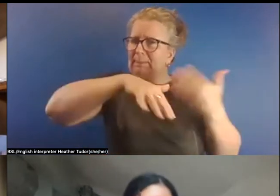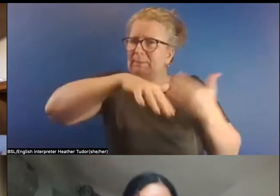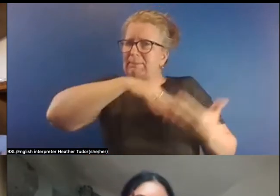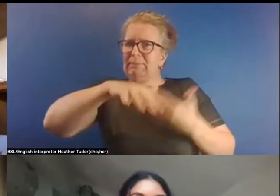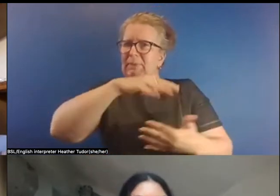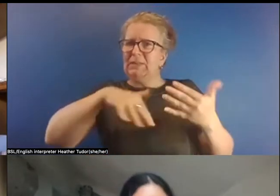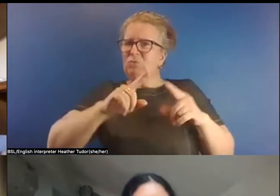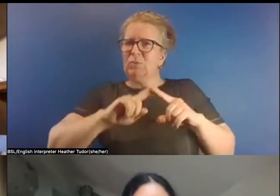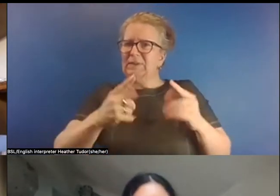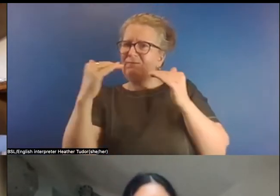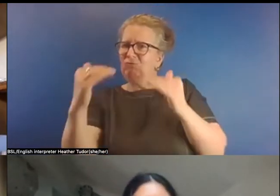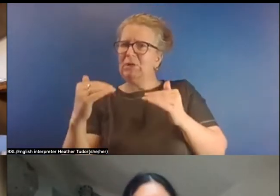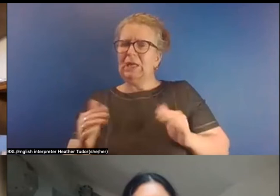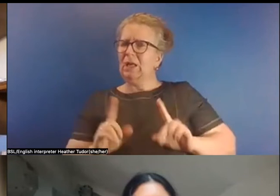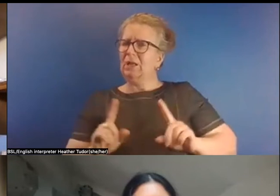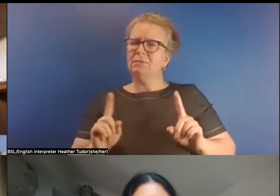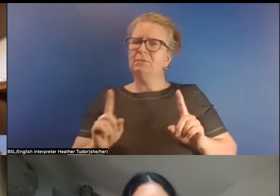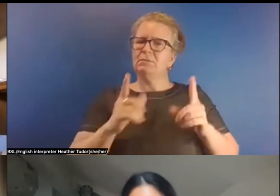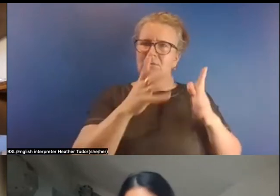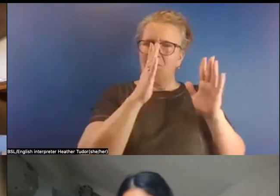to be followed so that they could be